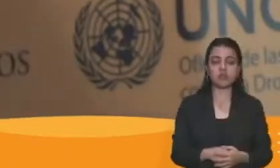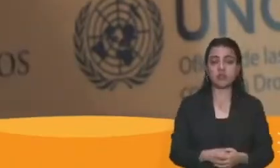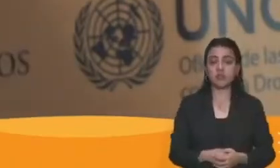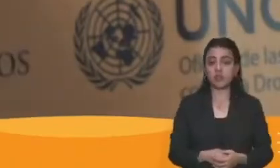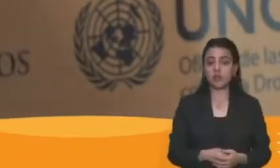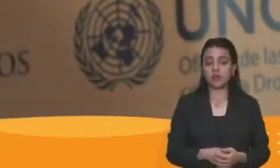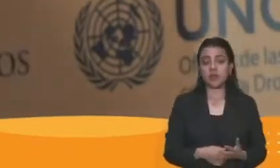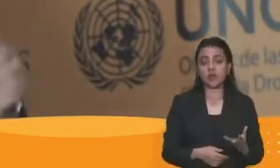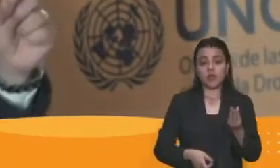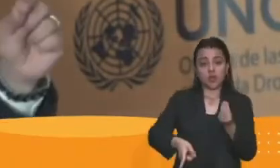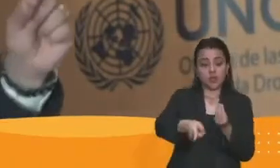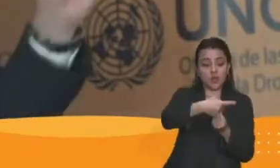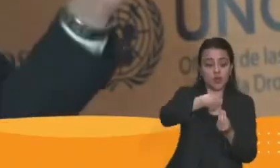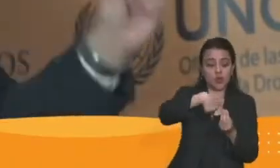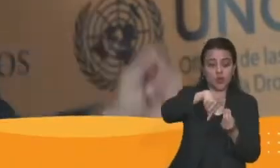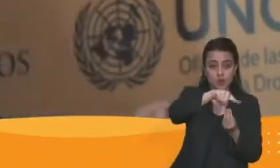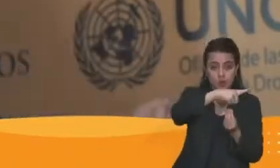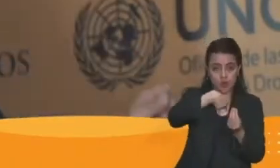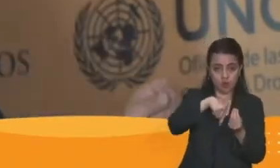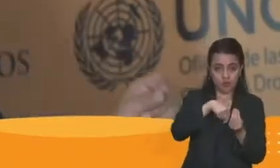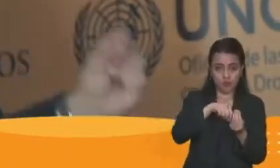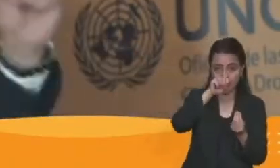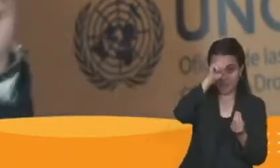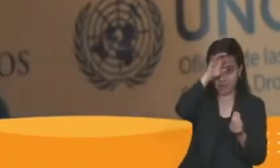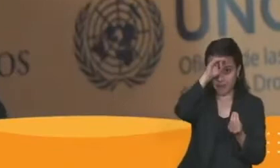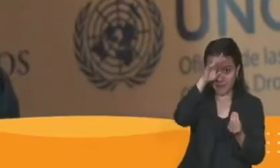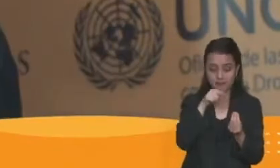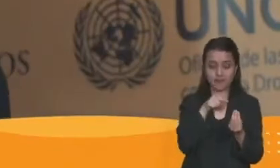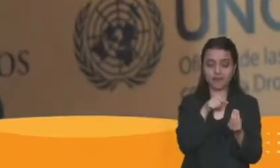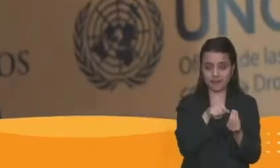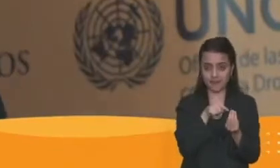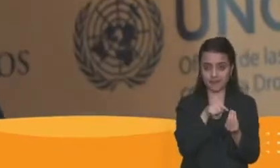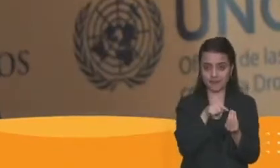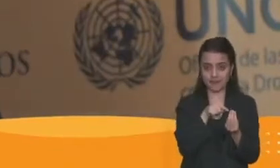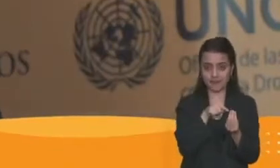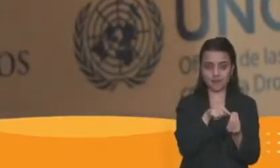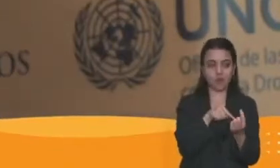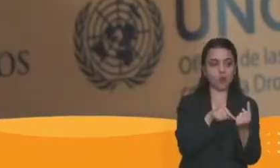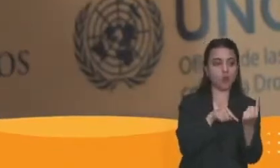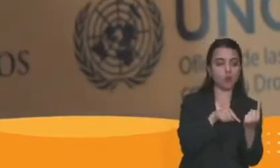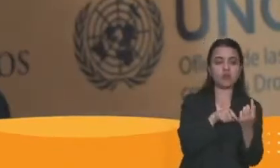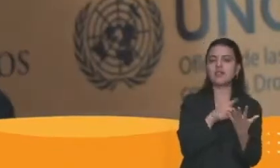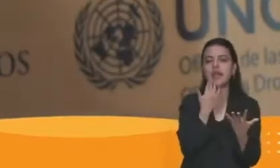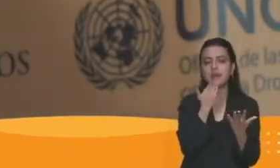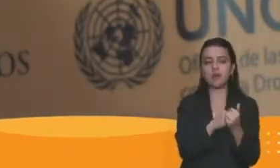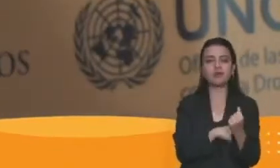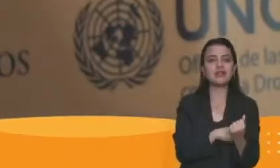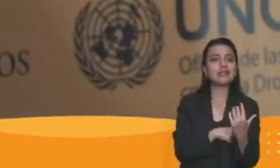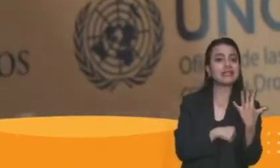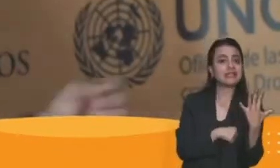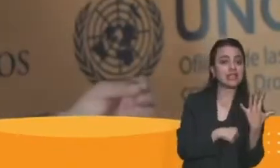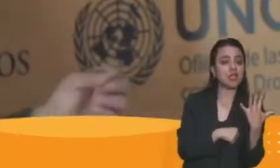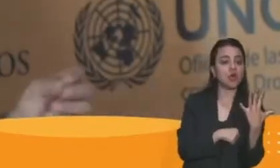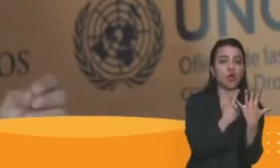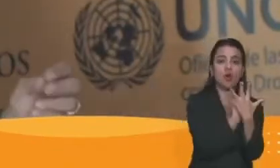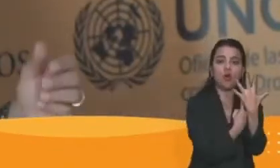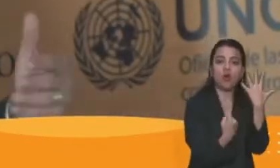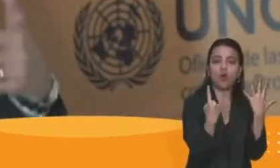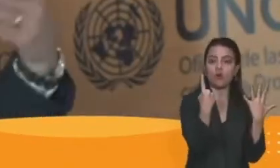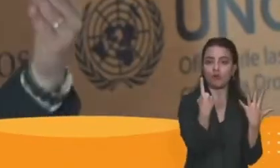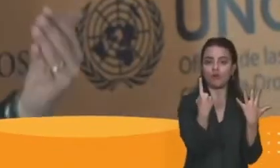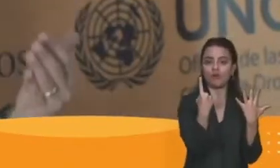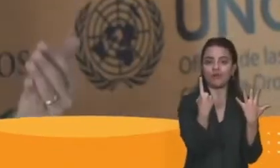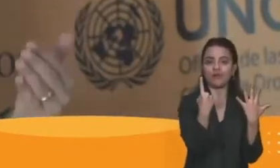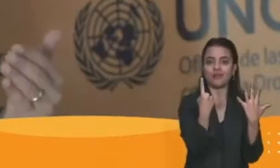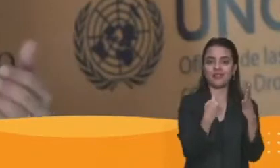approximately 1 formalized miner is occurring in Bolivar, and another 1 out of every 5 is occurring